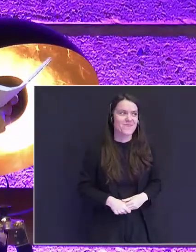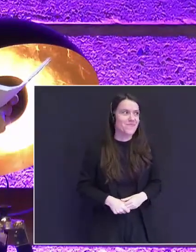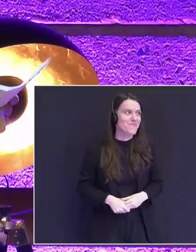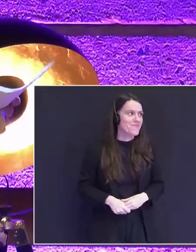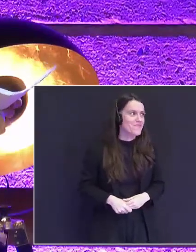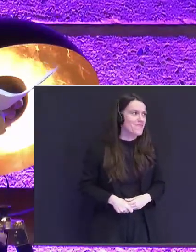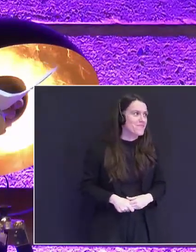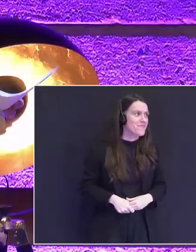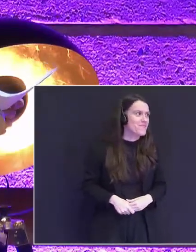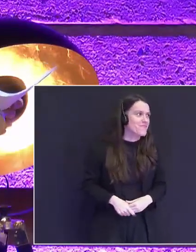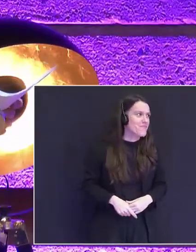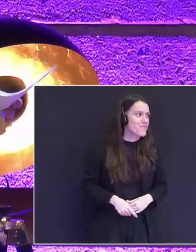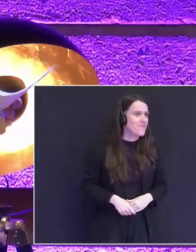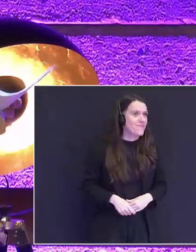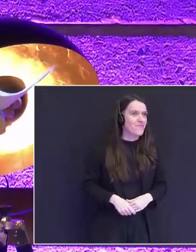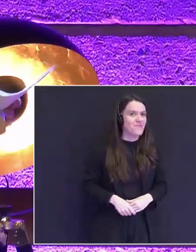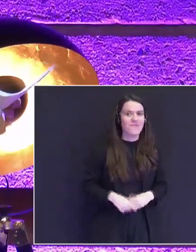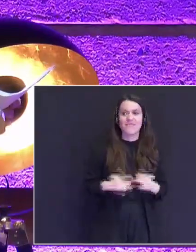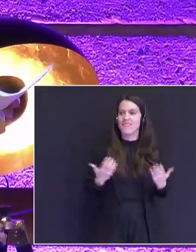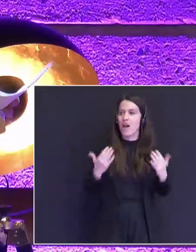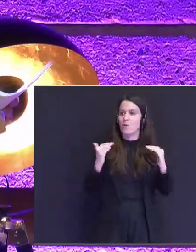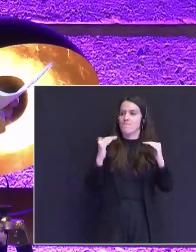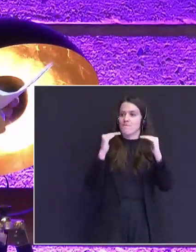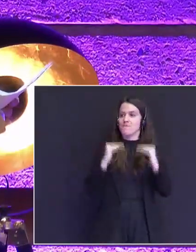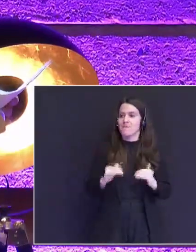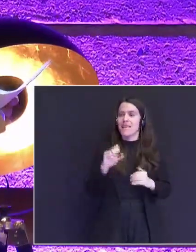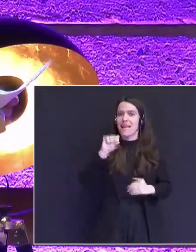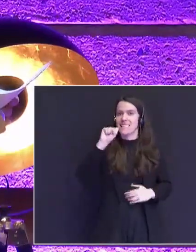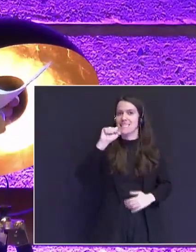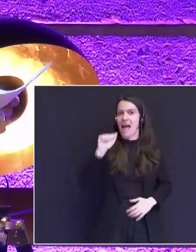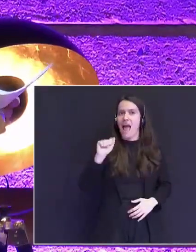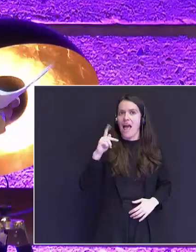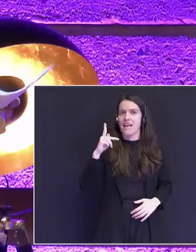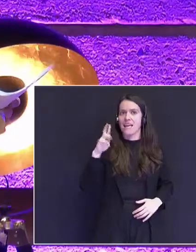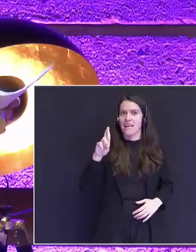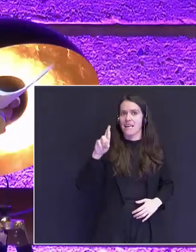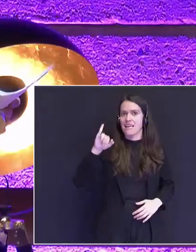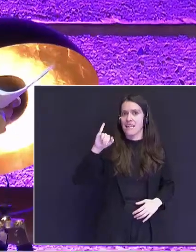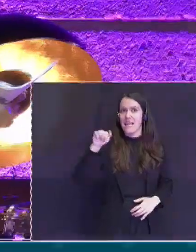And now we are turning to Ms. Sakriani Sakti.